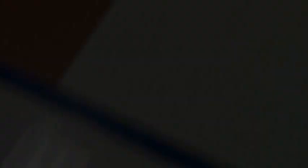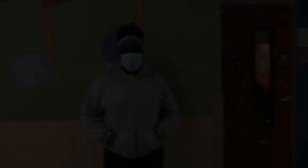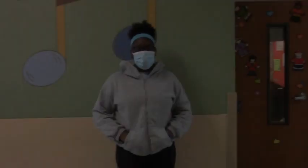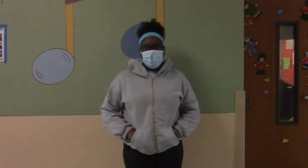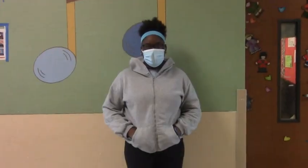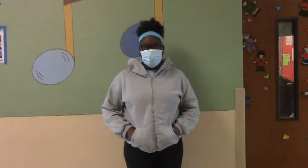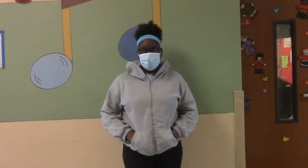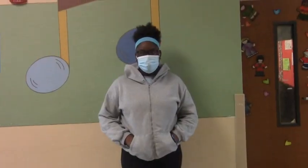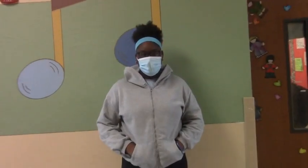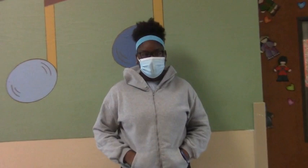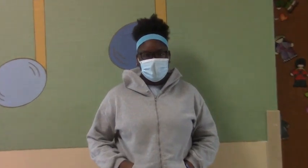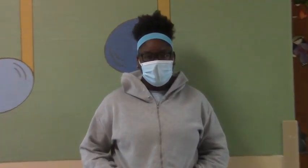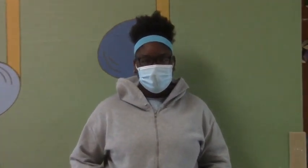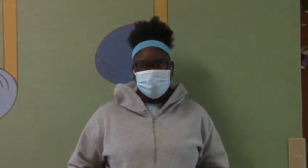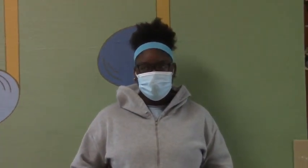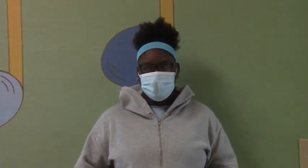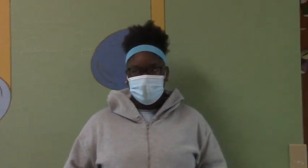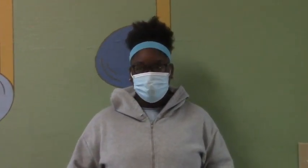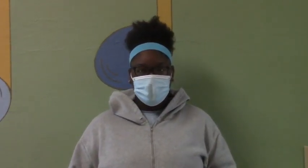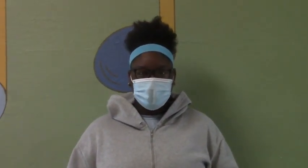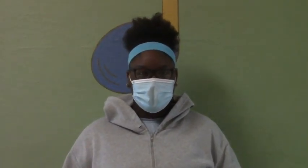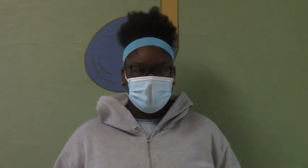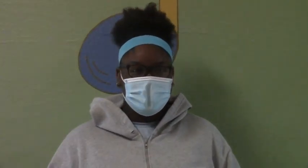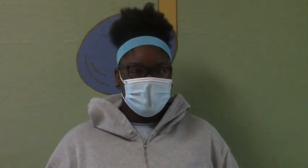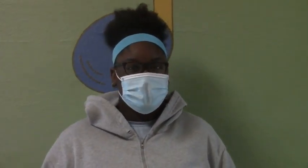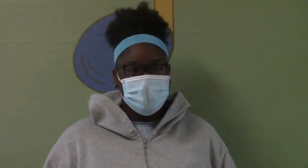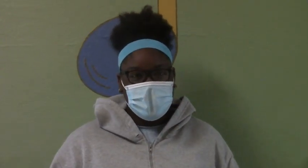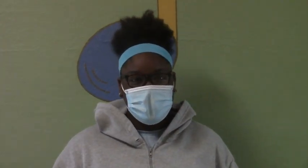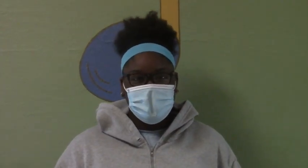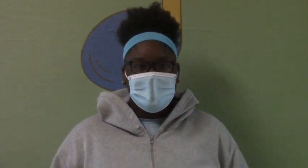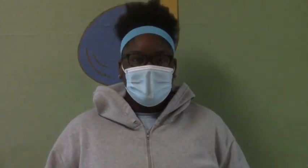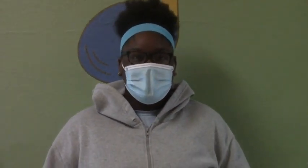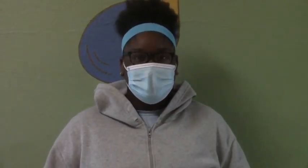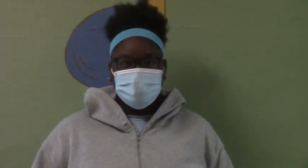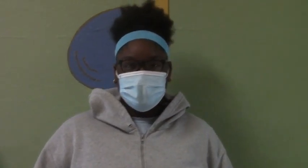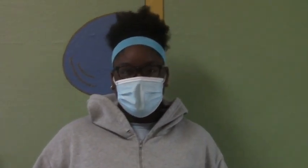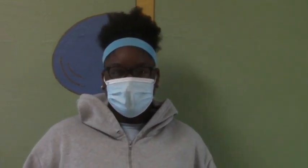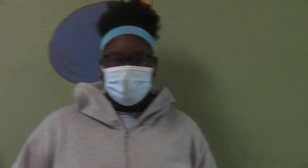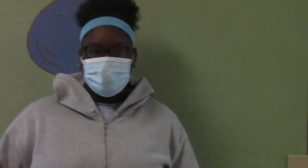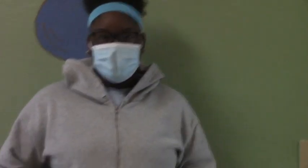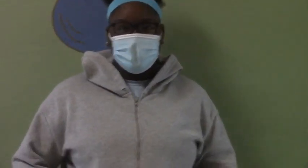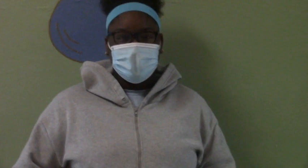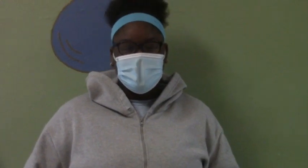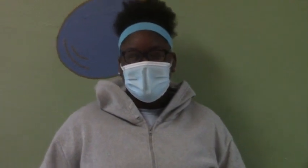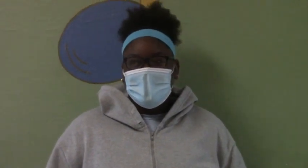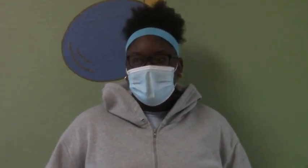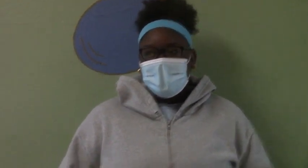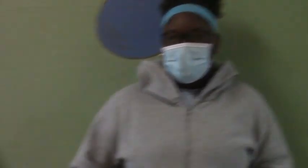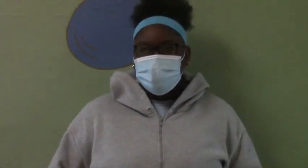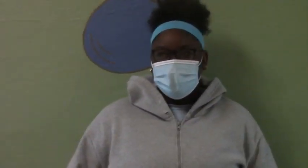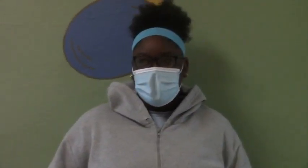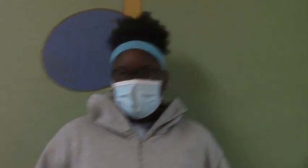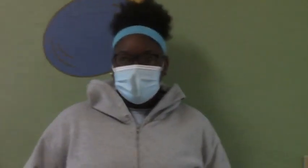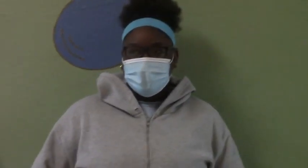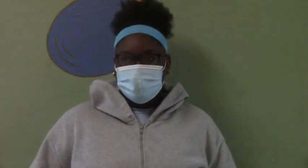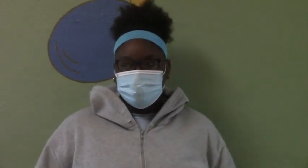I'm proud to be Haitian because I like the food, the music, the vibe, and also going to the beach. And